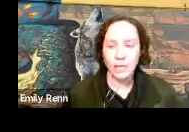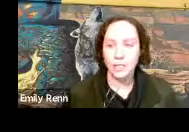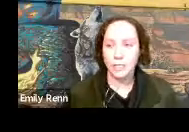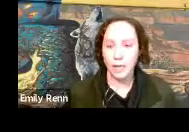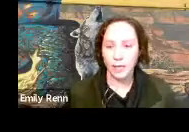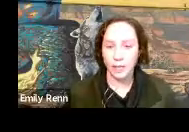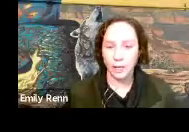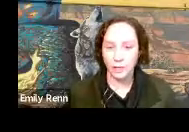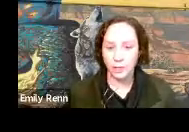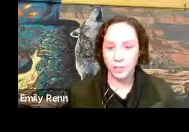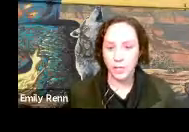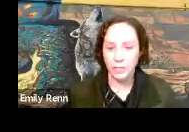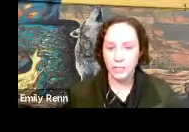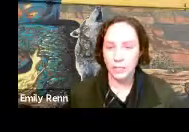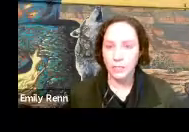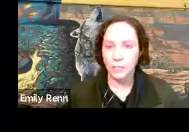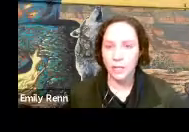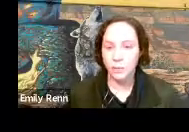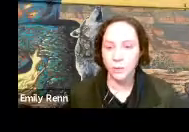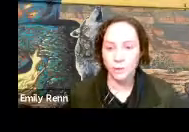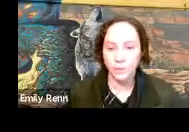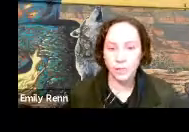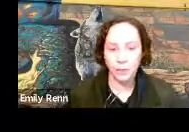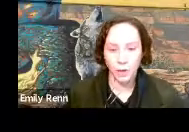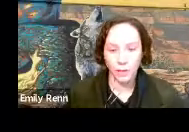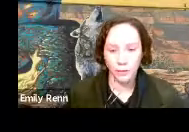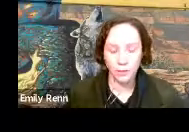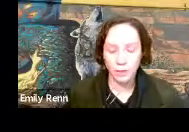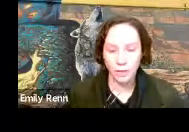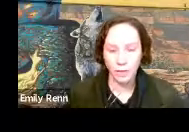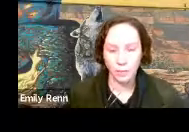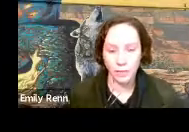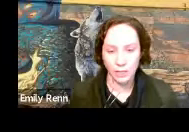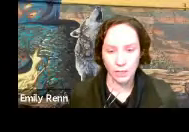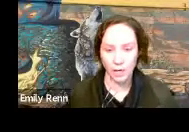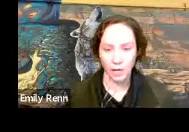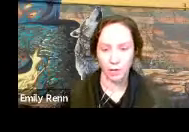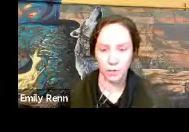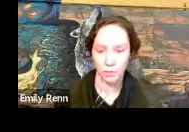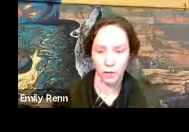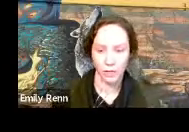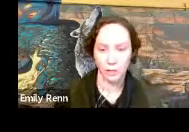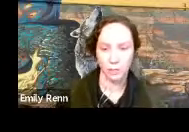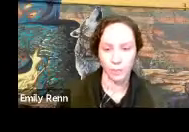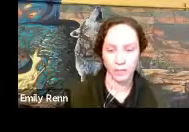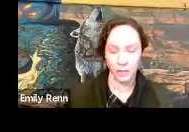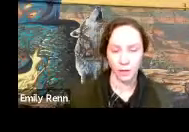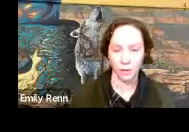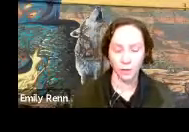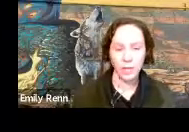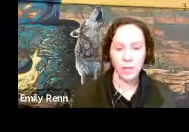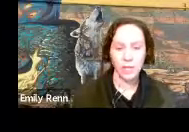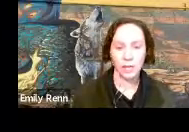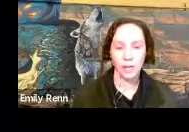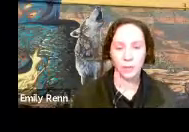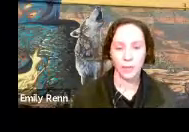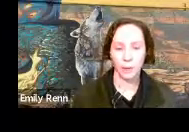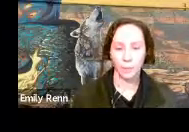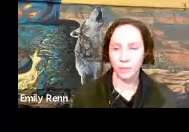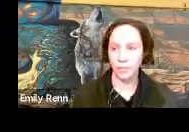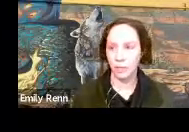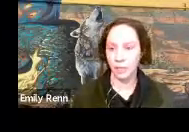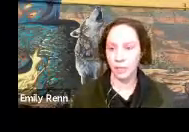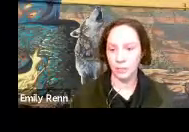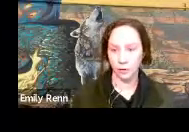today is at 186 wolves in the wild in Arizona and New Mexico.